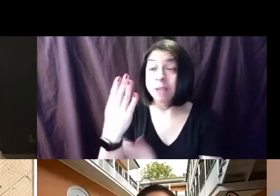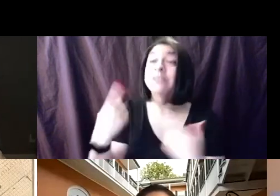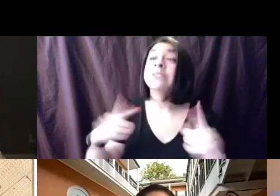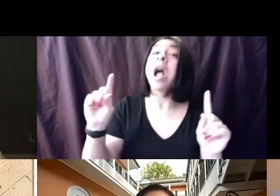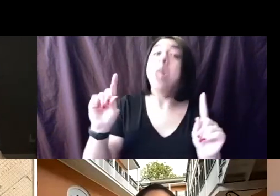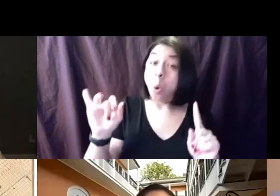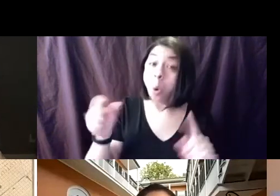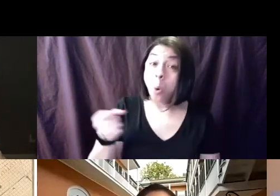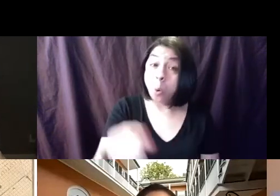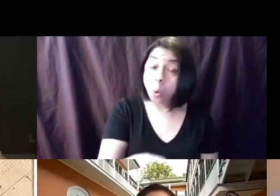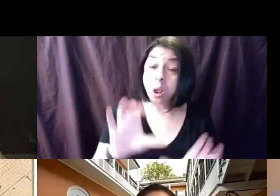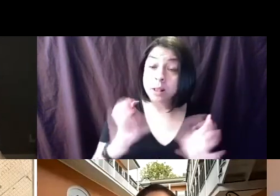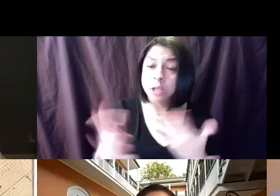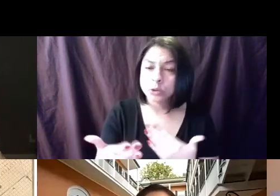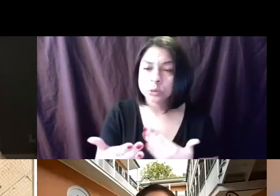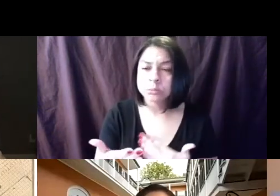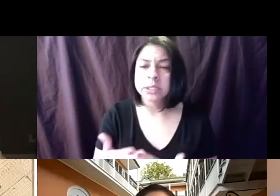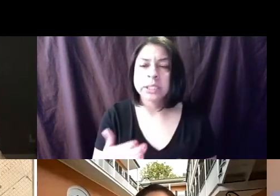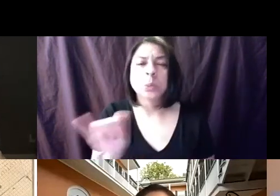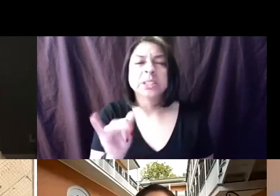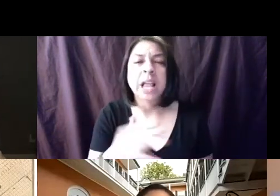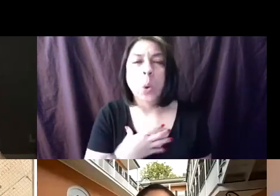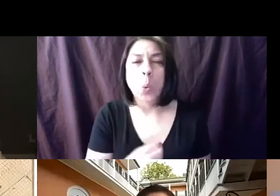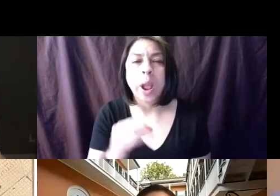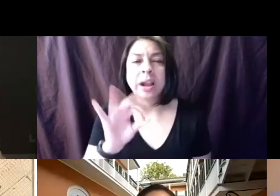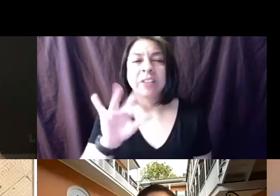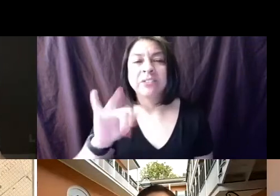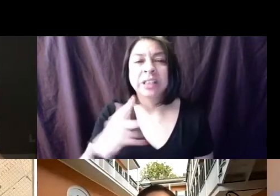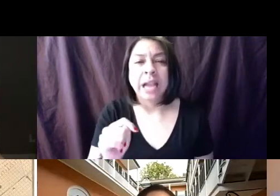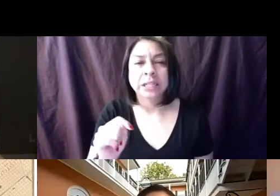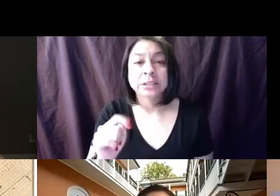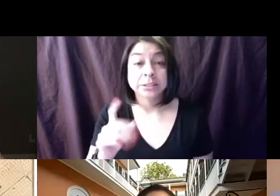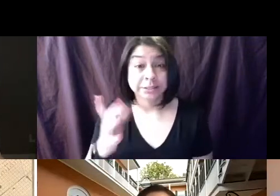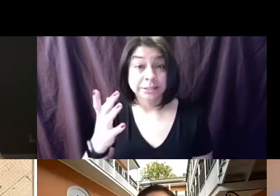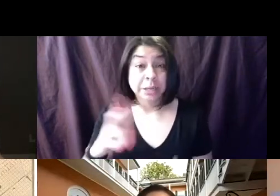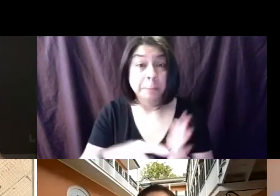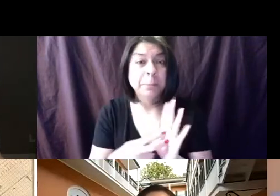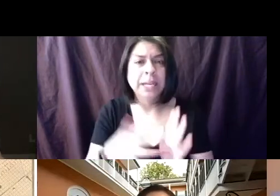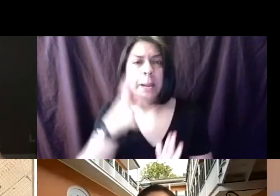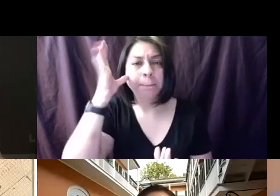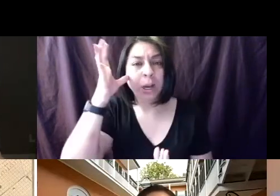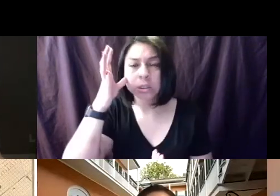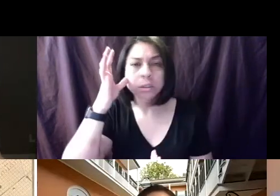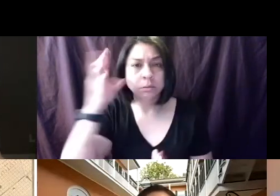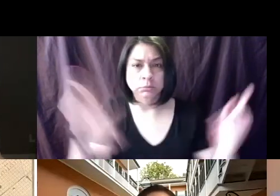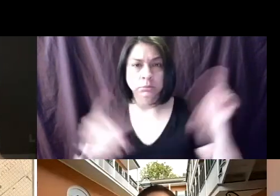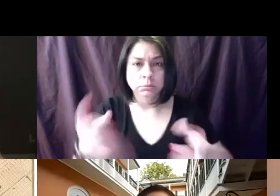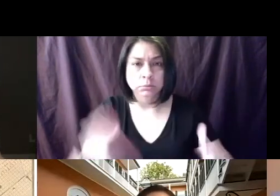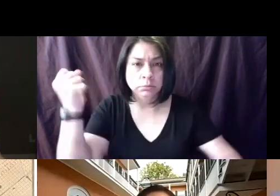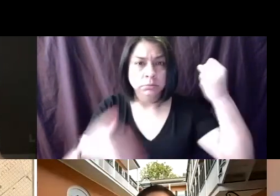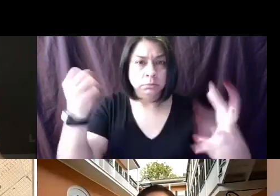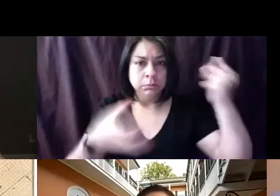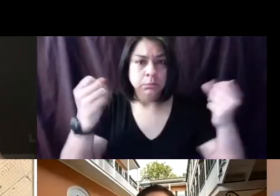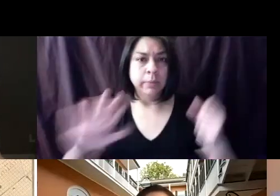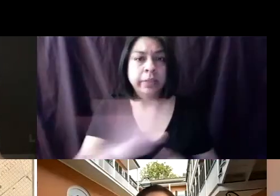classroom, it was white flight. The parents pulled their students out. By 3 o'clock, we were only